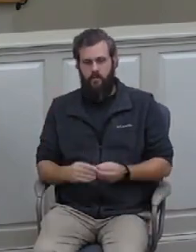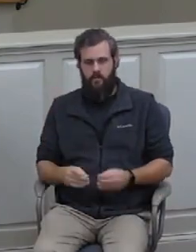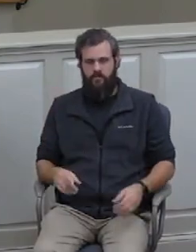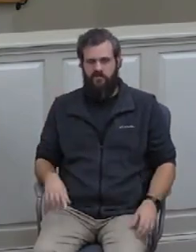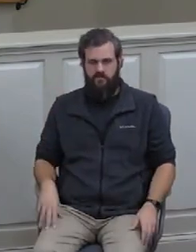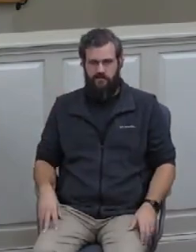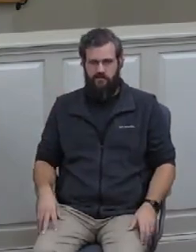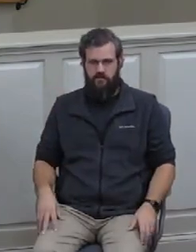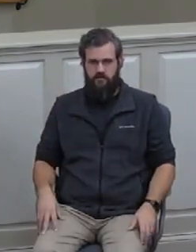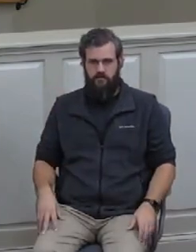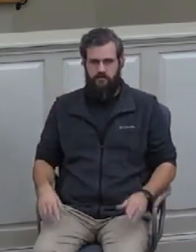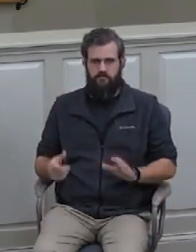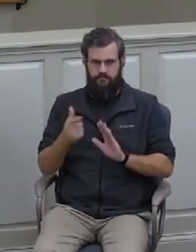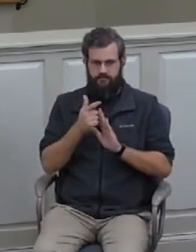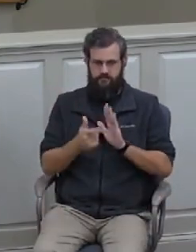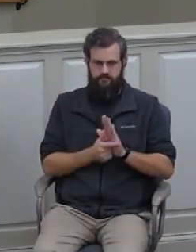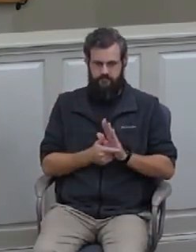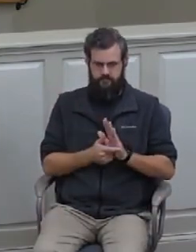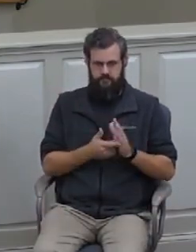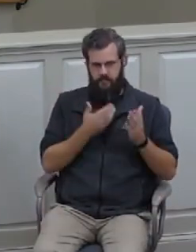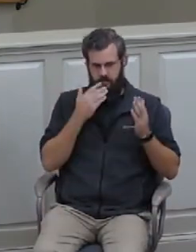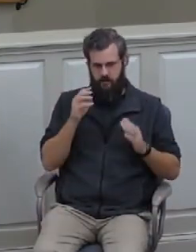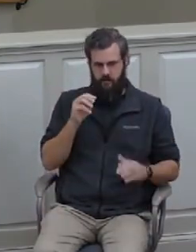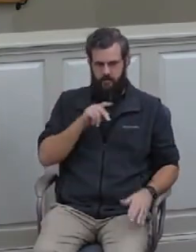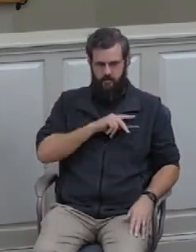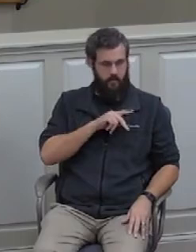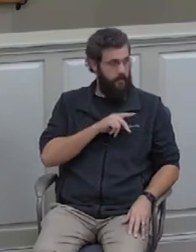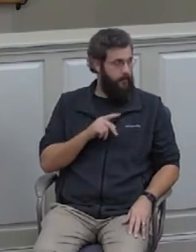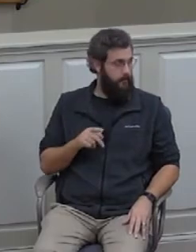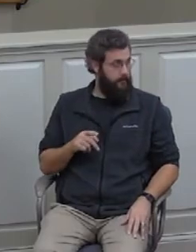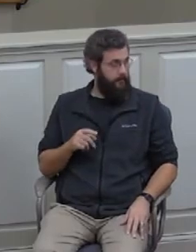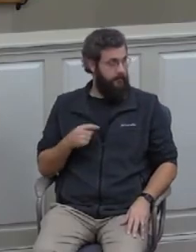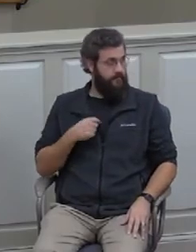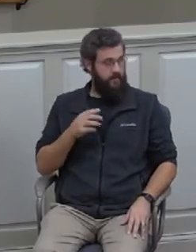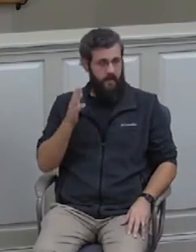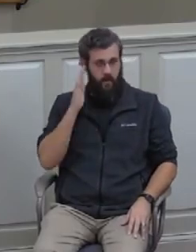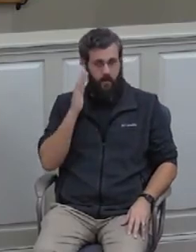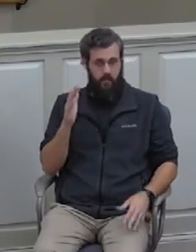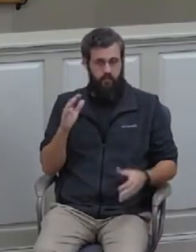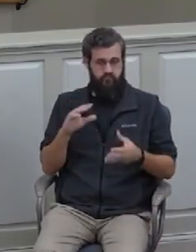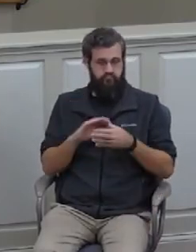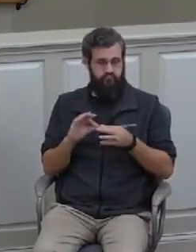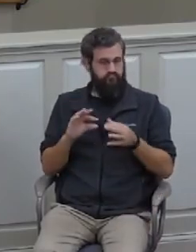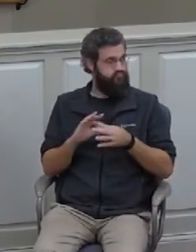Mr. Dexter. Thank you, Mayor. I will say it's with